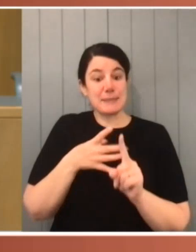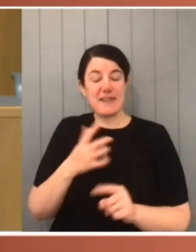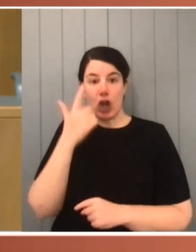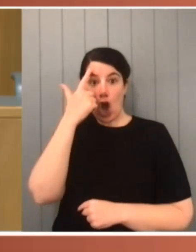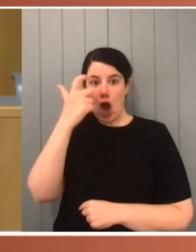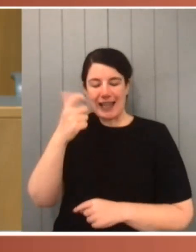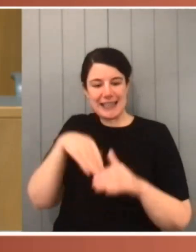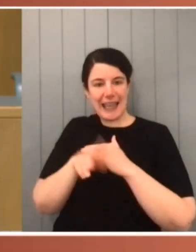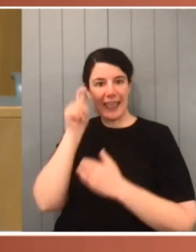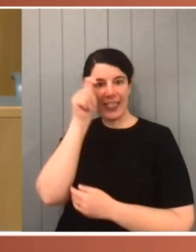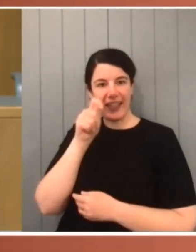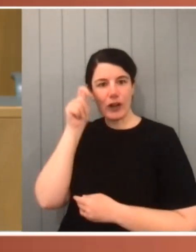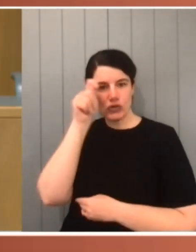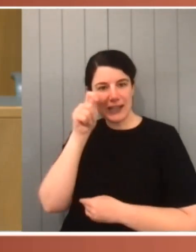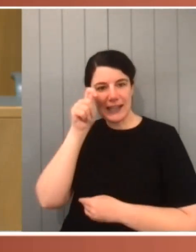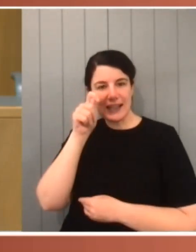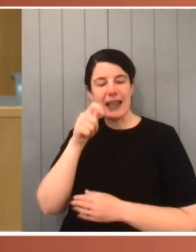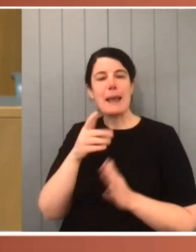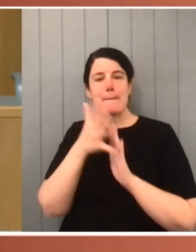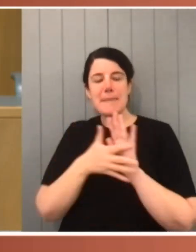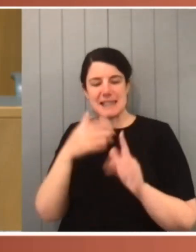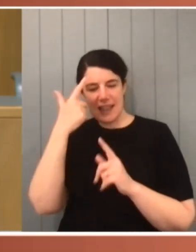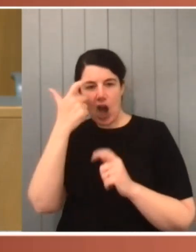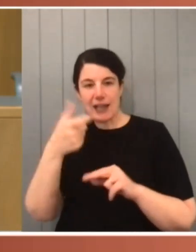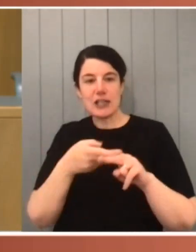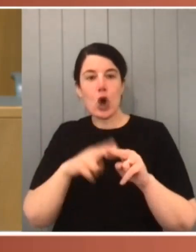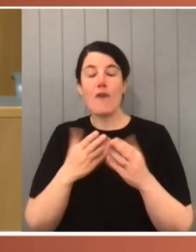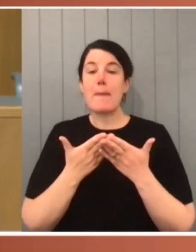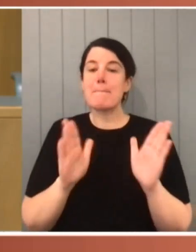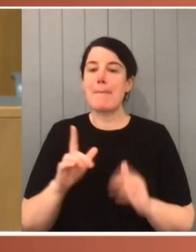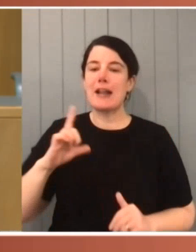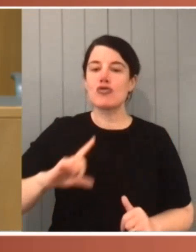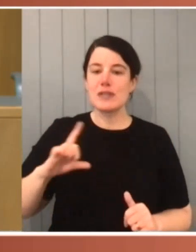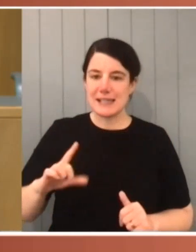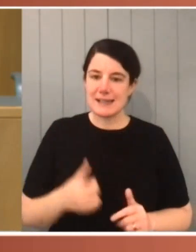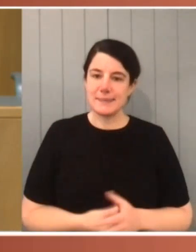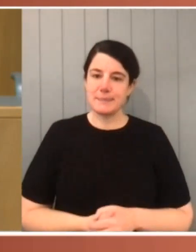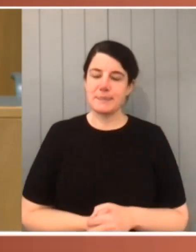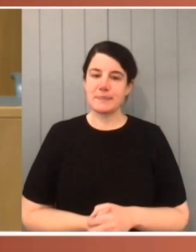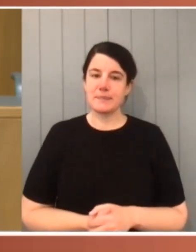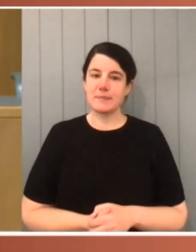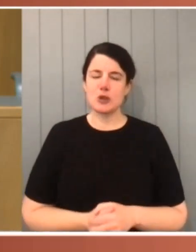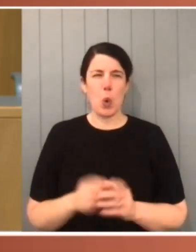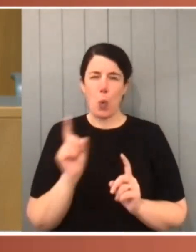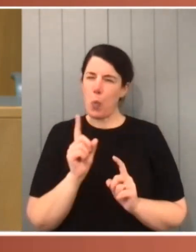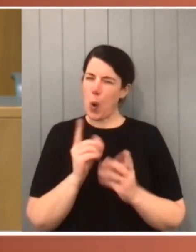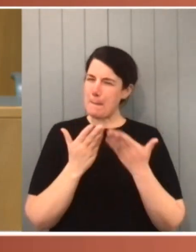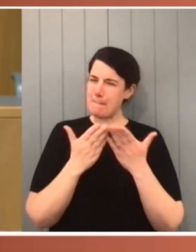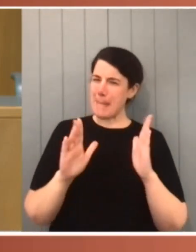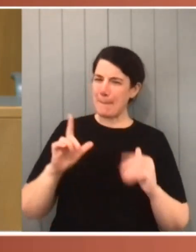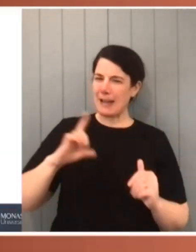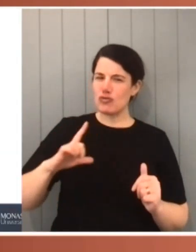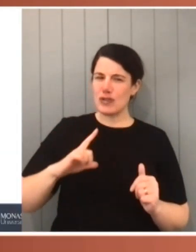technical term which is centered around this idea of public reason. So what is this idea of public reason? Basically,